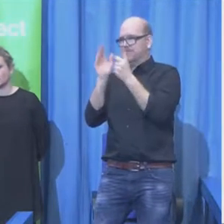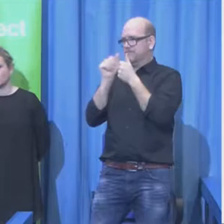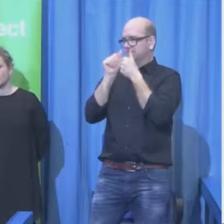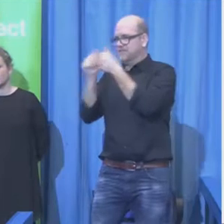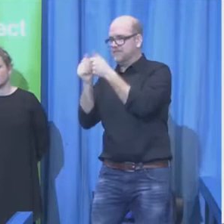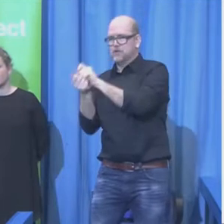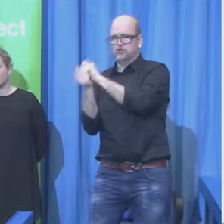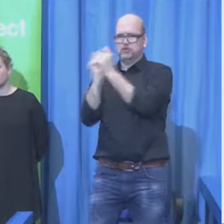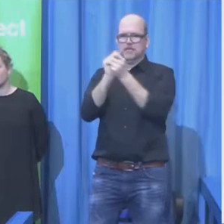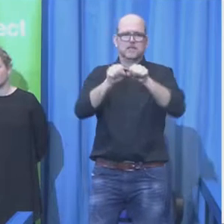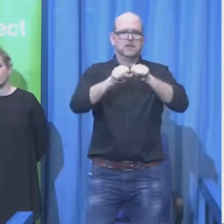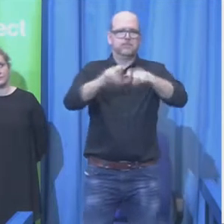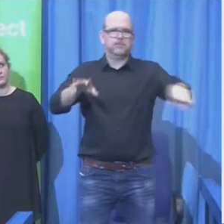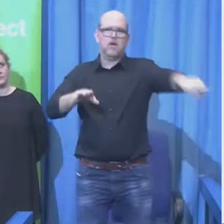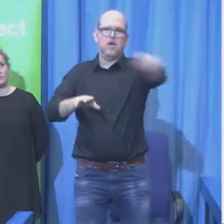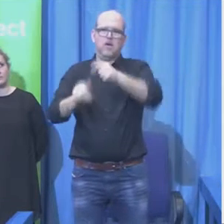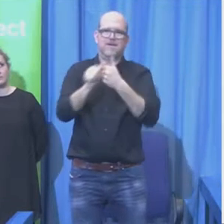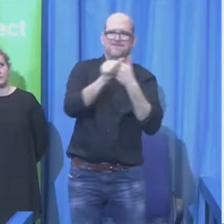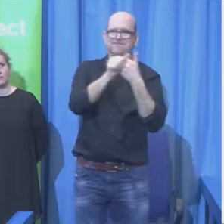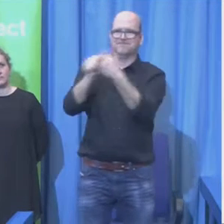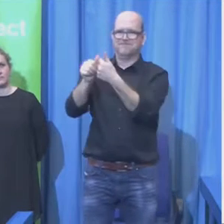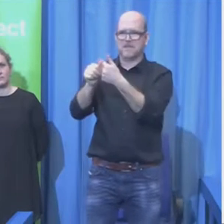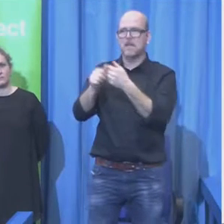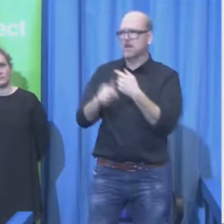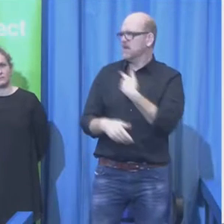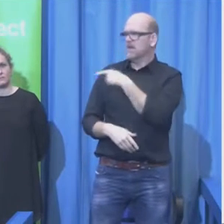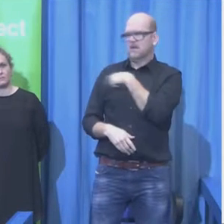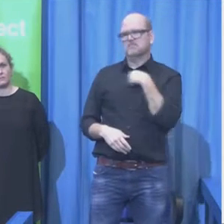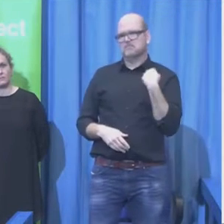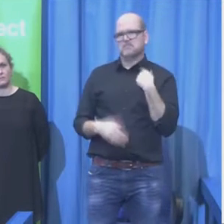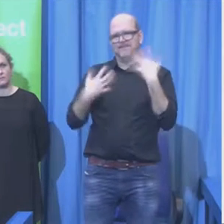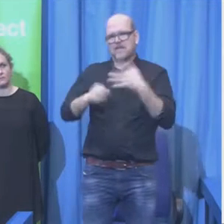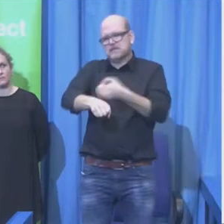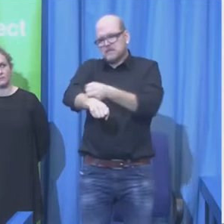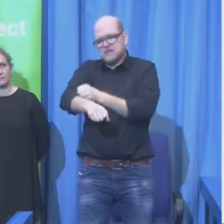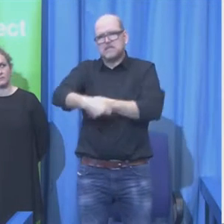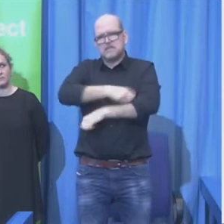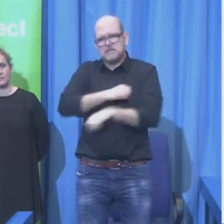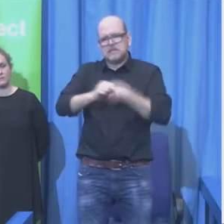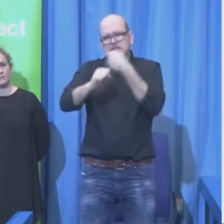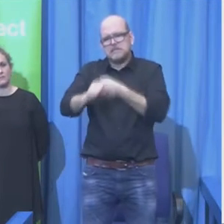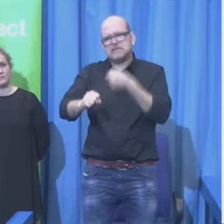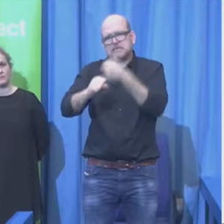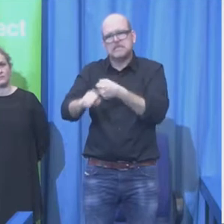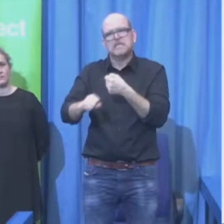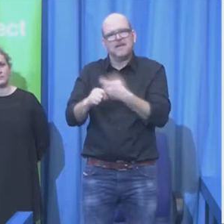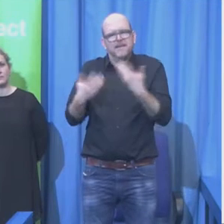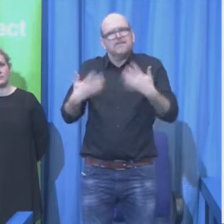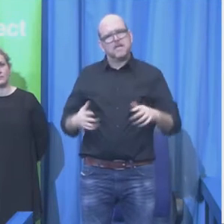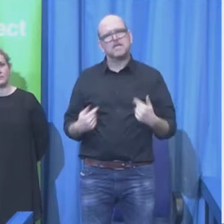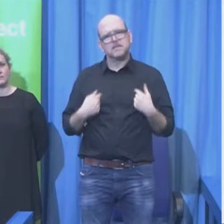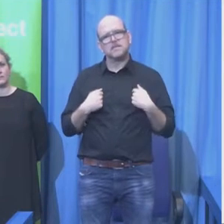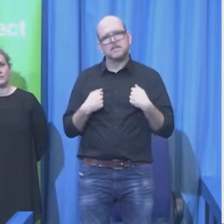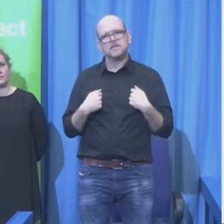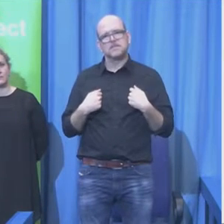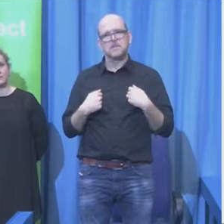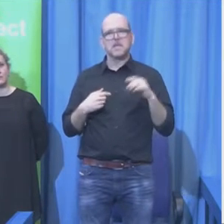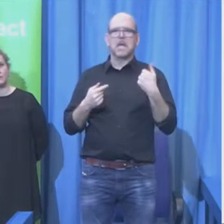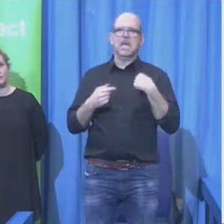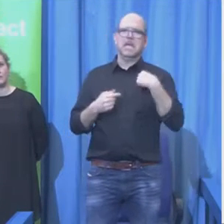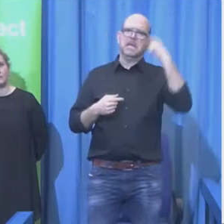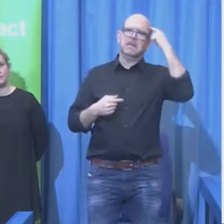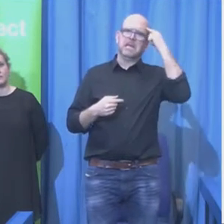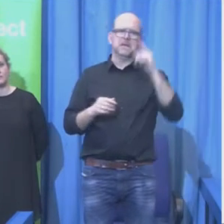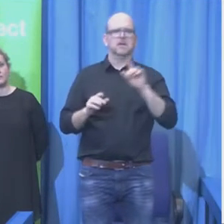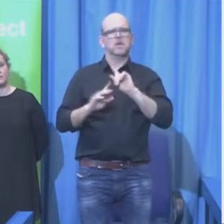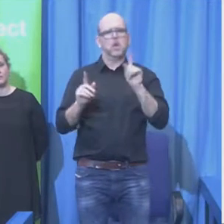that it's a rights-based law. We're moving away from the medical model or the charity model. We're moving away from that.